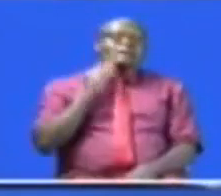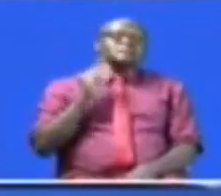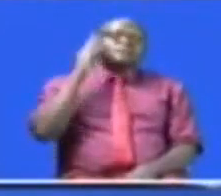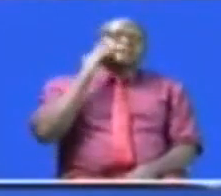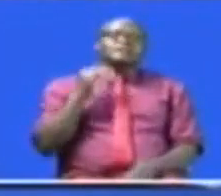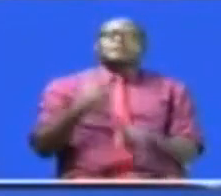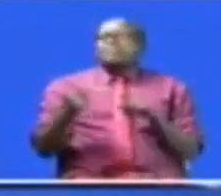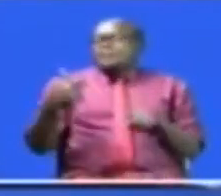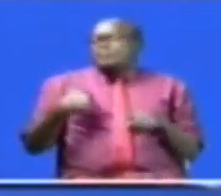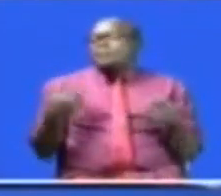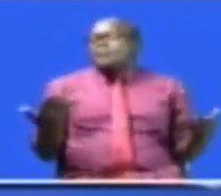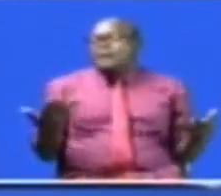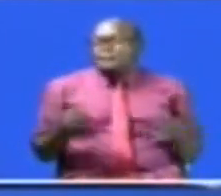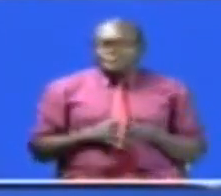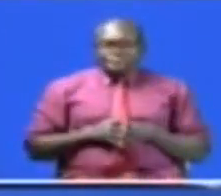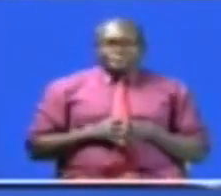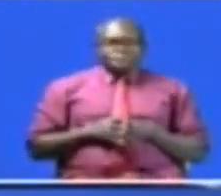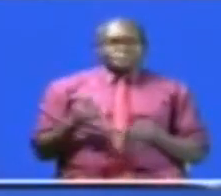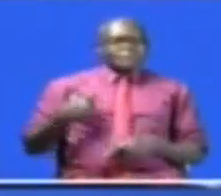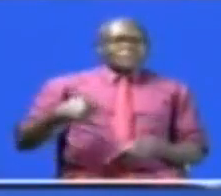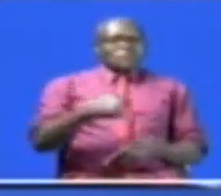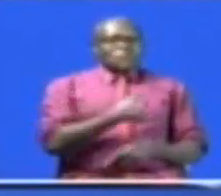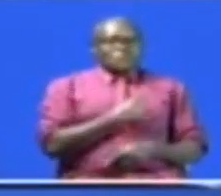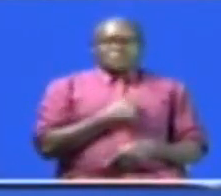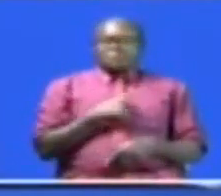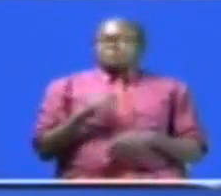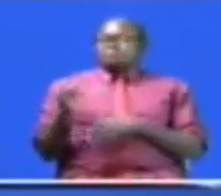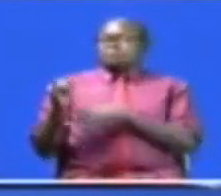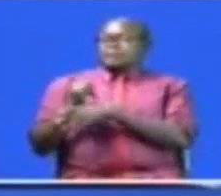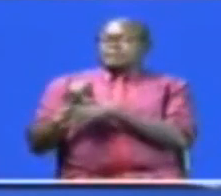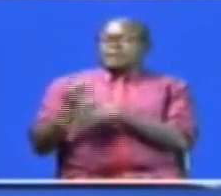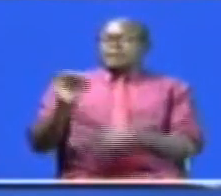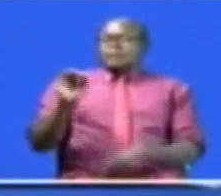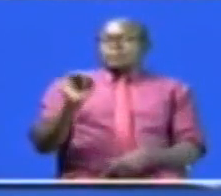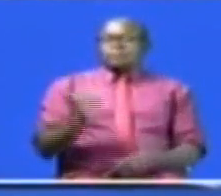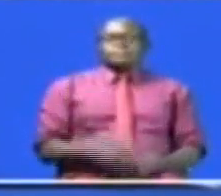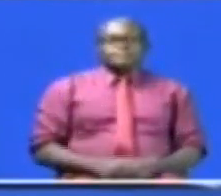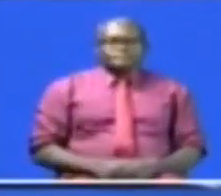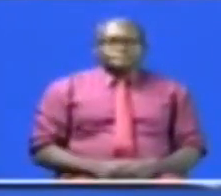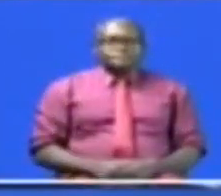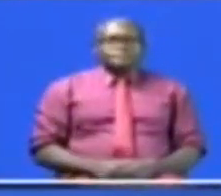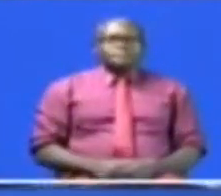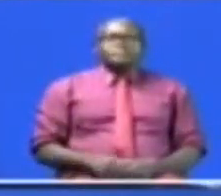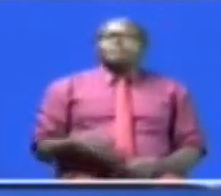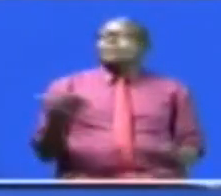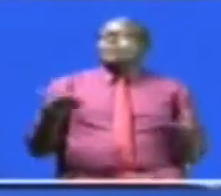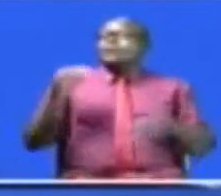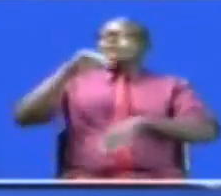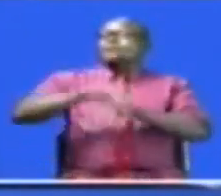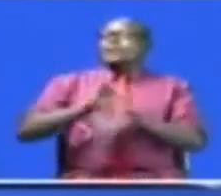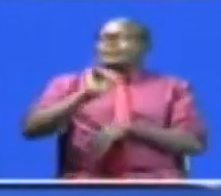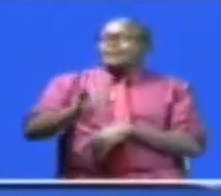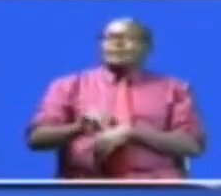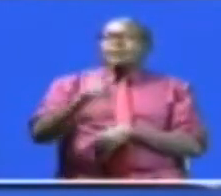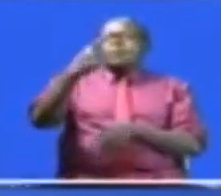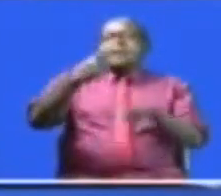for maybe 3 years, but sisi hata tujaenda internship, unaona? So where would we get